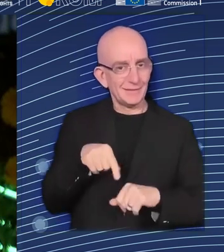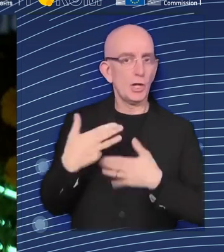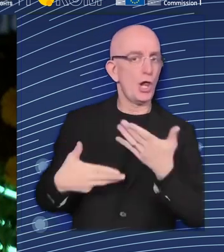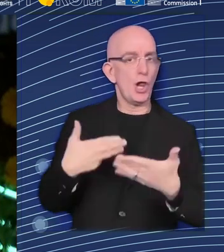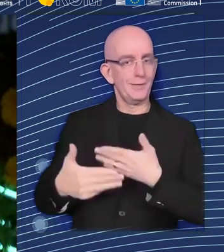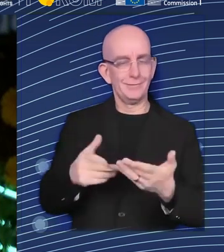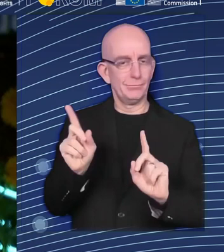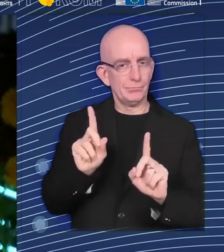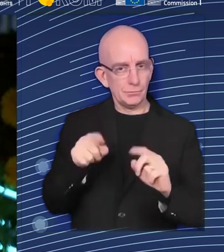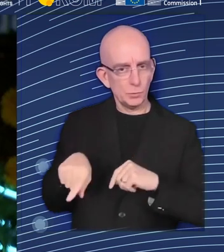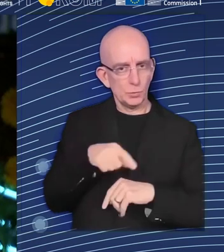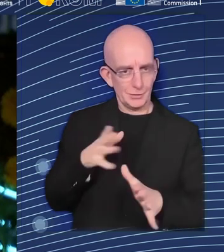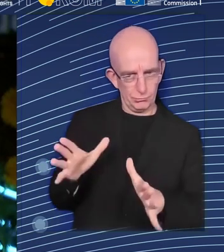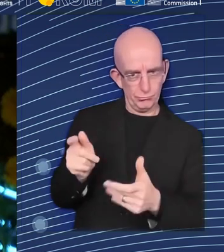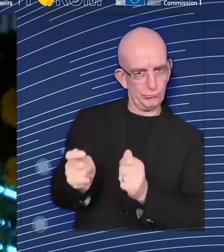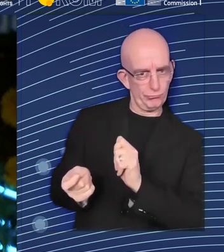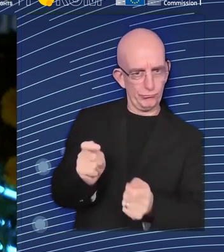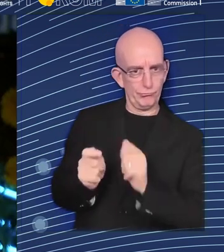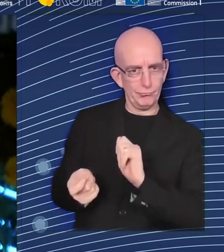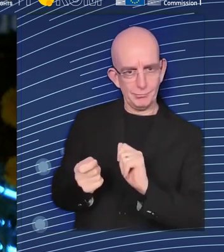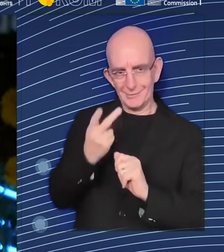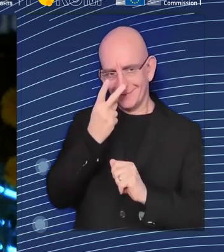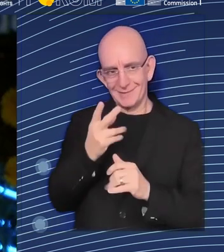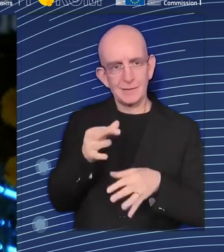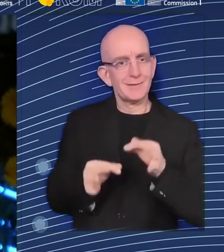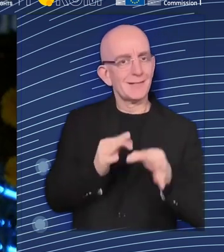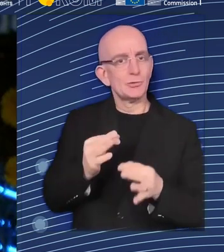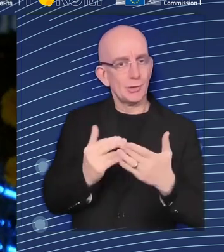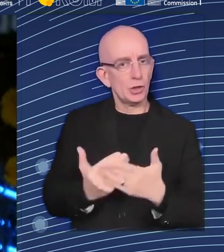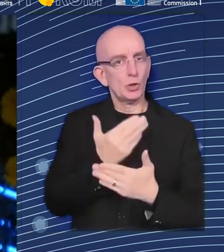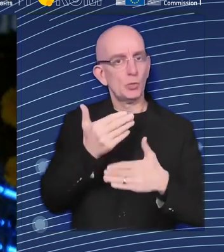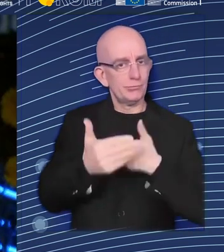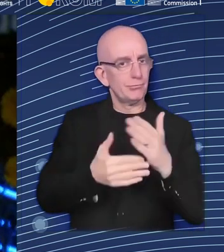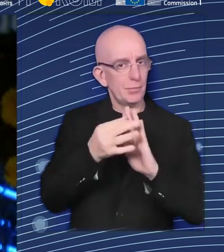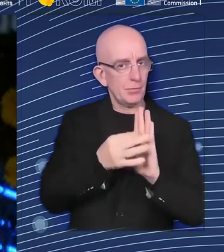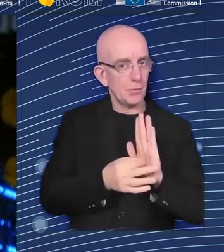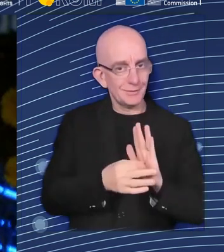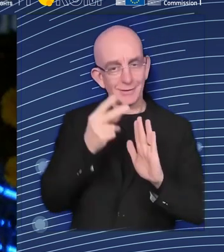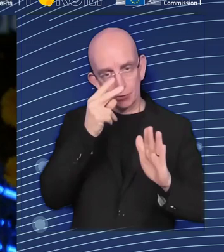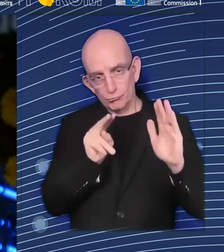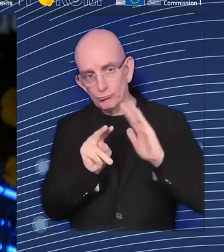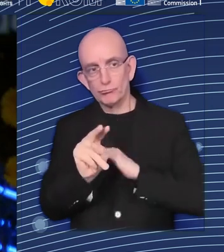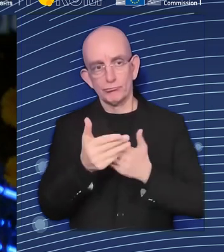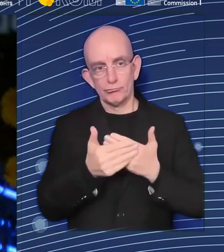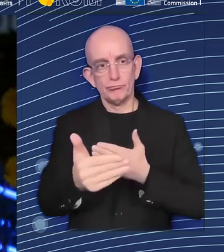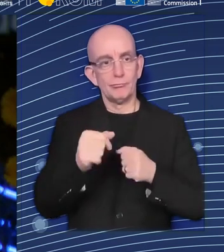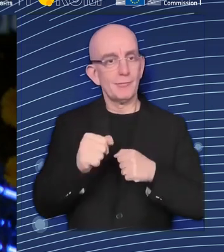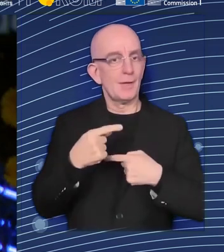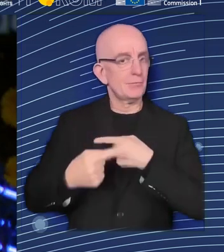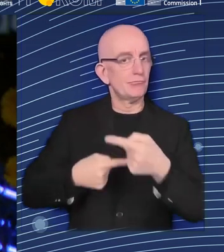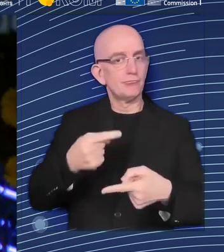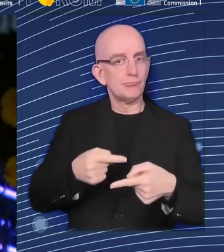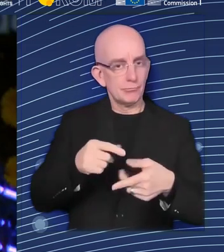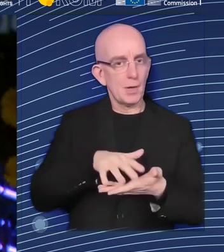conversations in the next Commission's mandate. On a personal note, I cannot miss to mention that, as announced